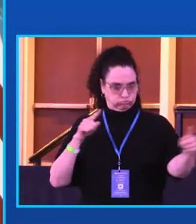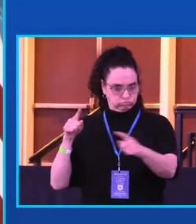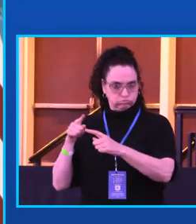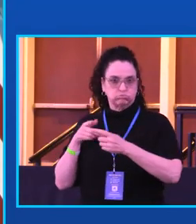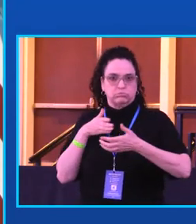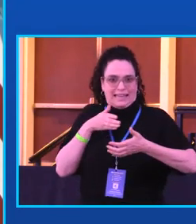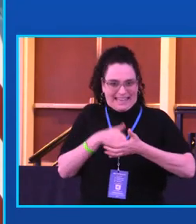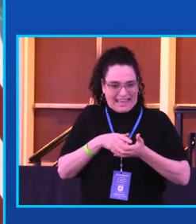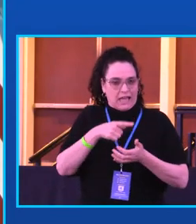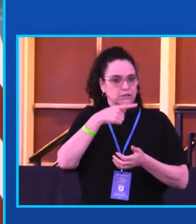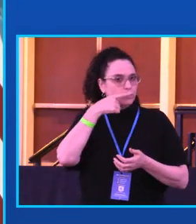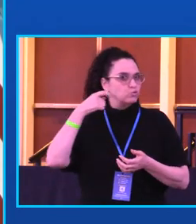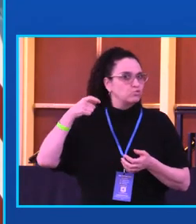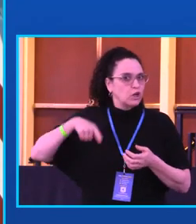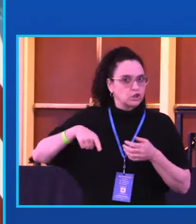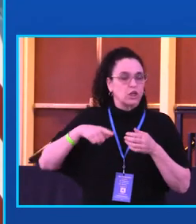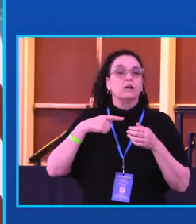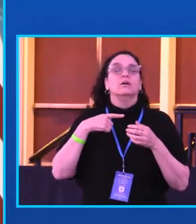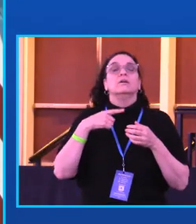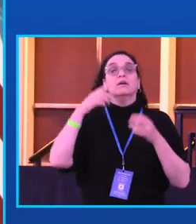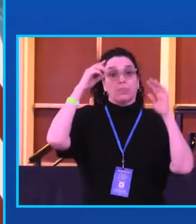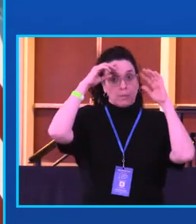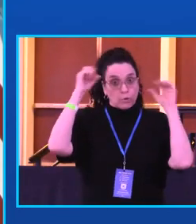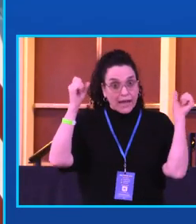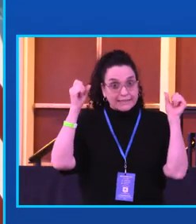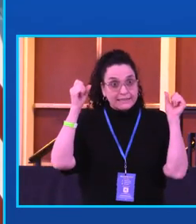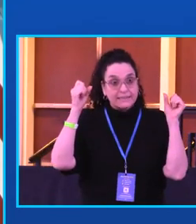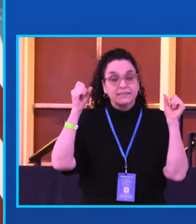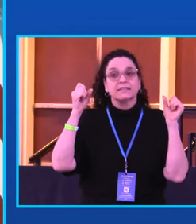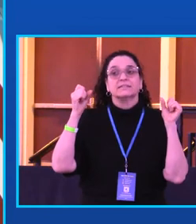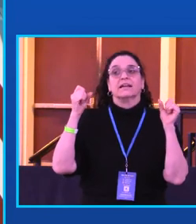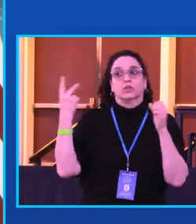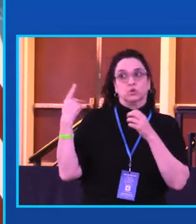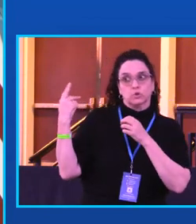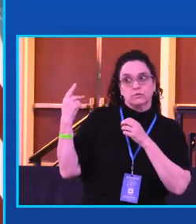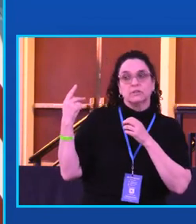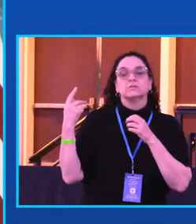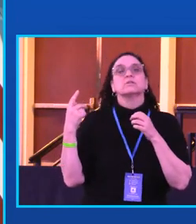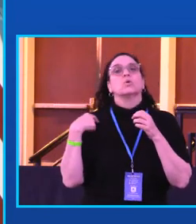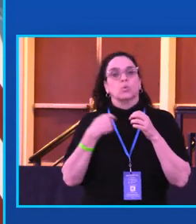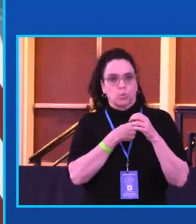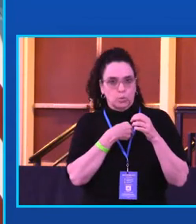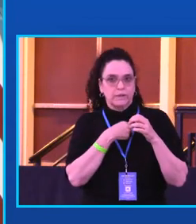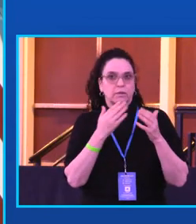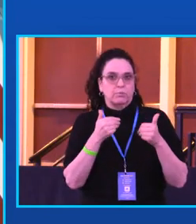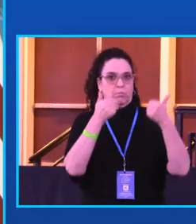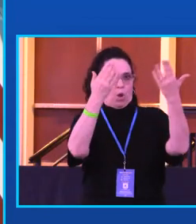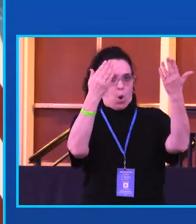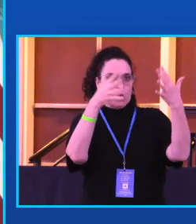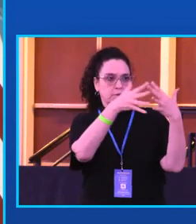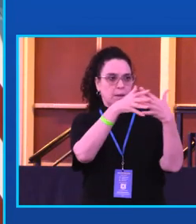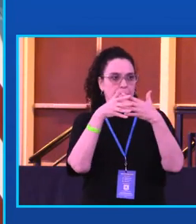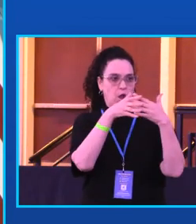also proposed, with your leadership, with your help, the American Rescue Plan.